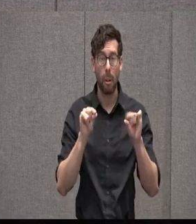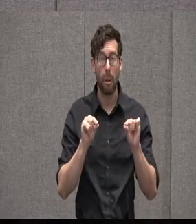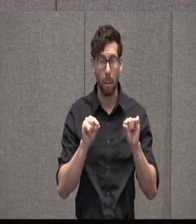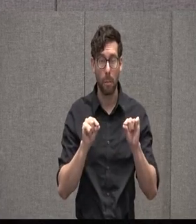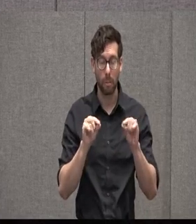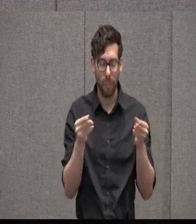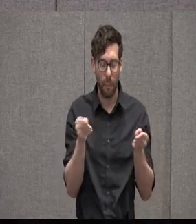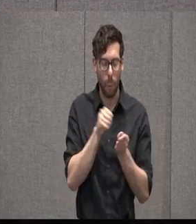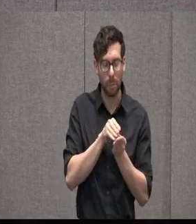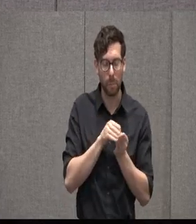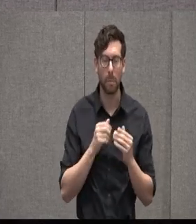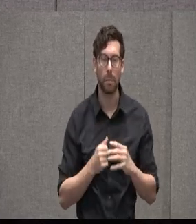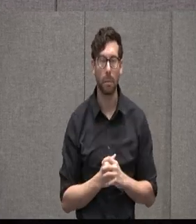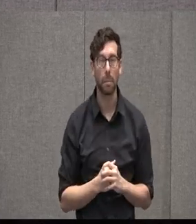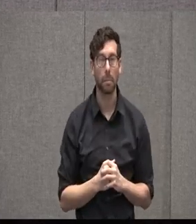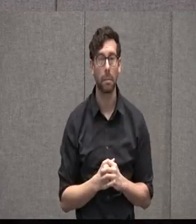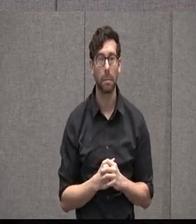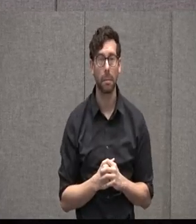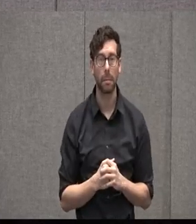half.